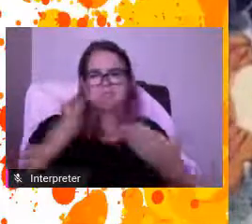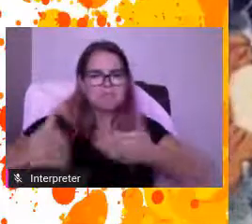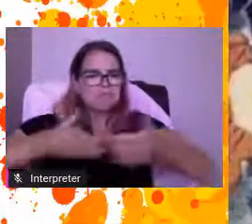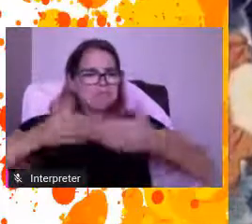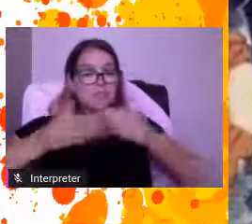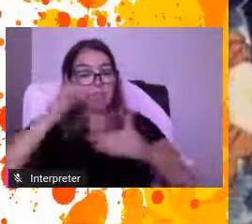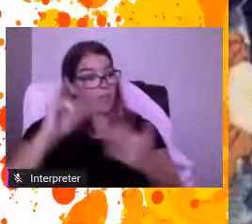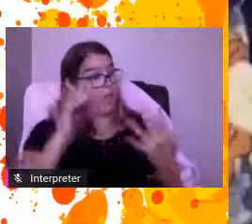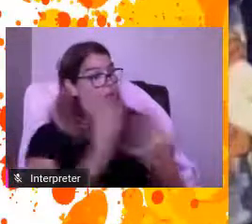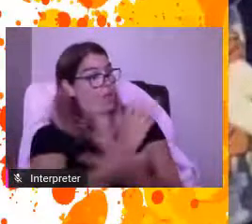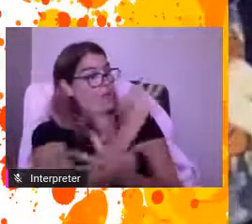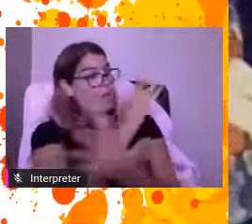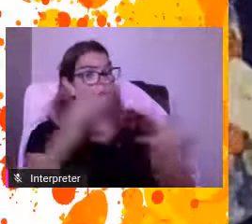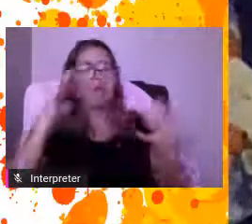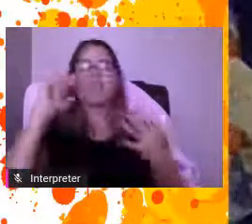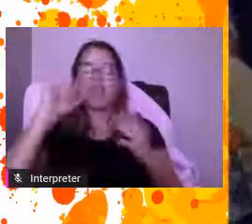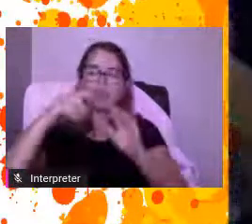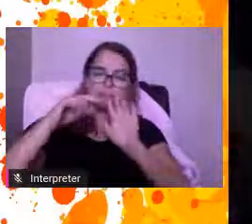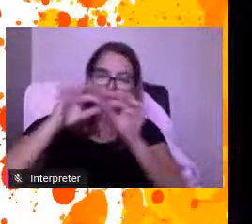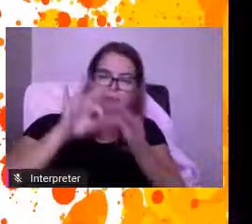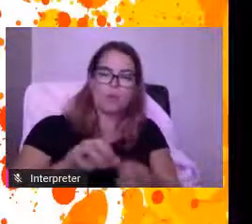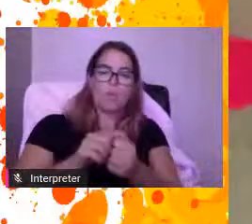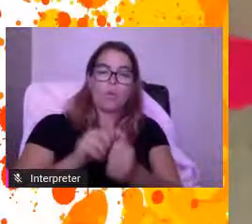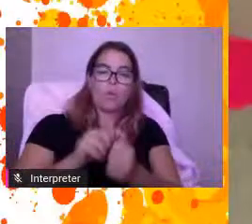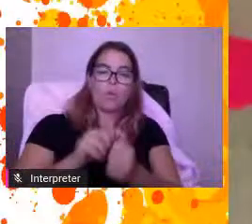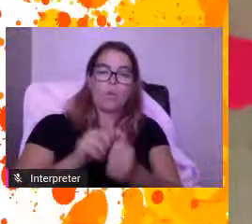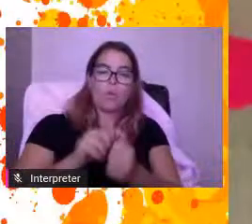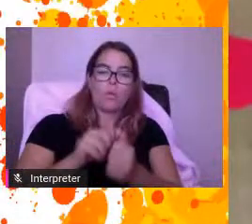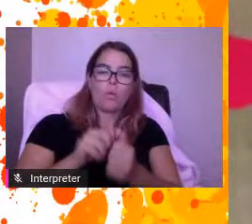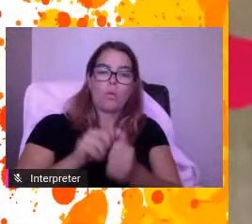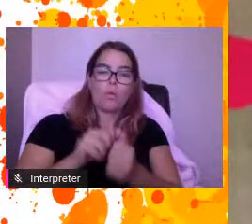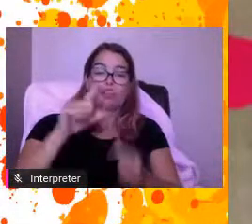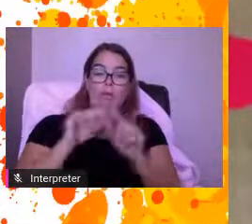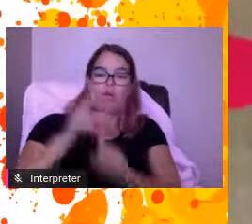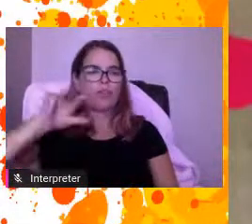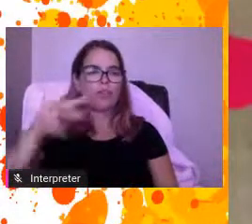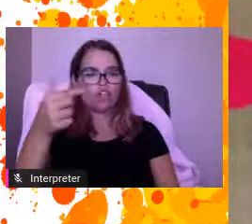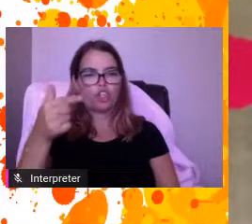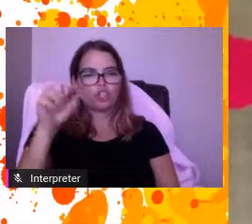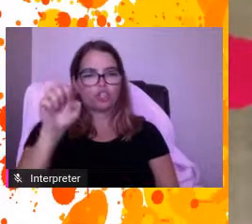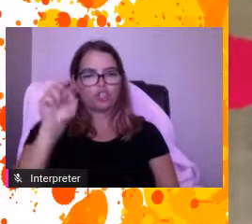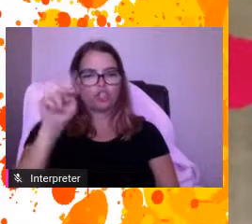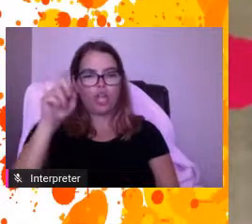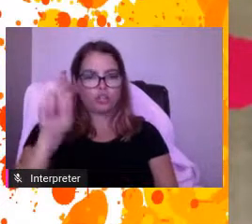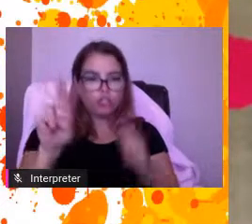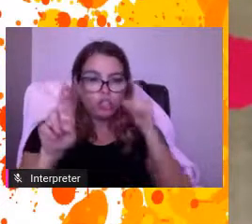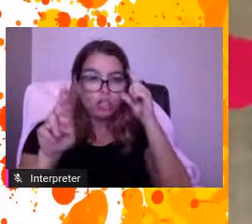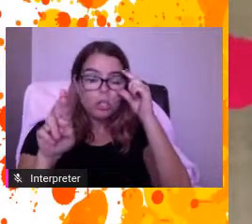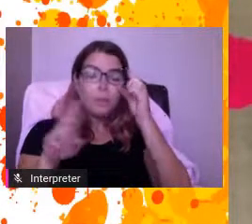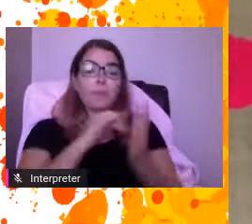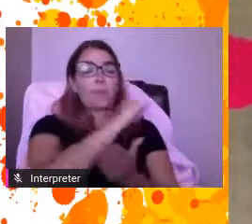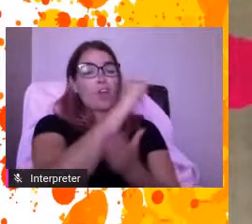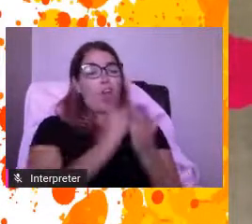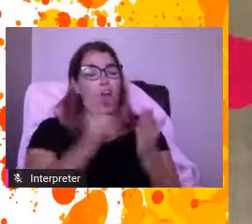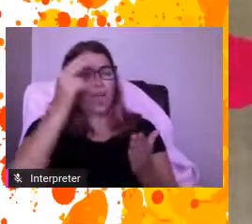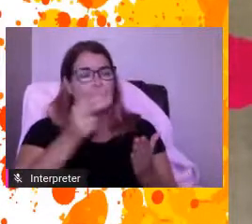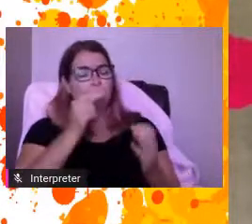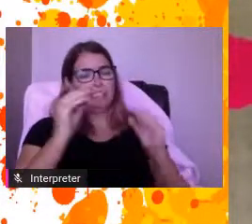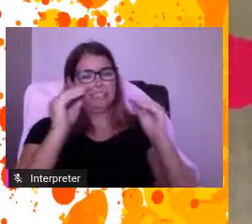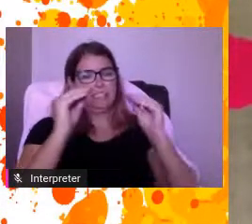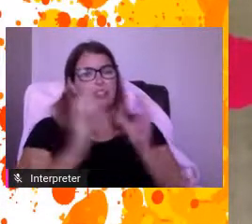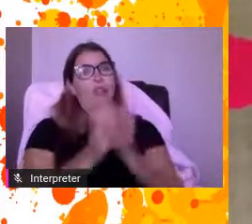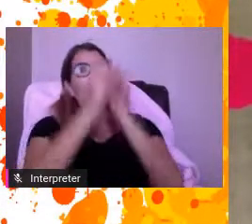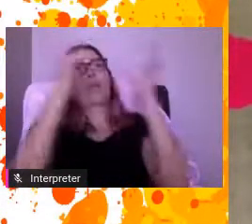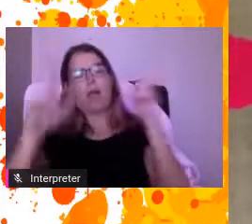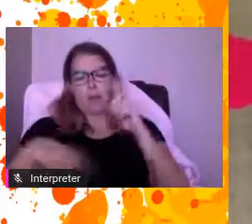as Japan's historical third gender. Art history can also teach us a lot about the evolution of gender expression over